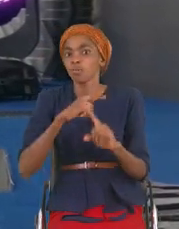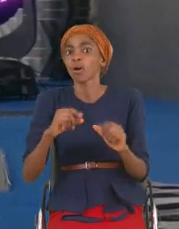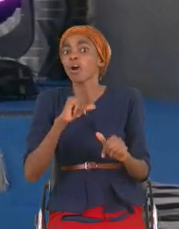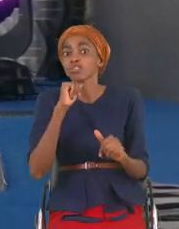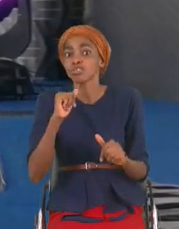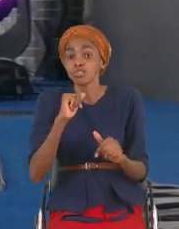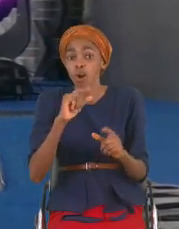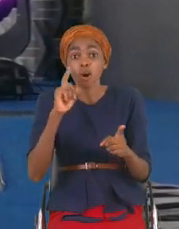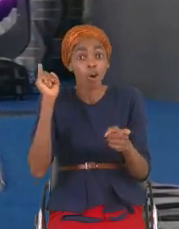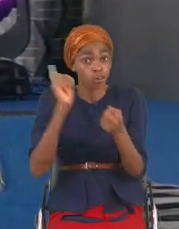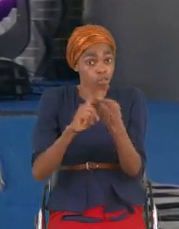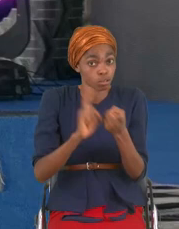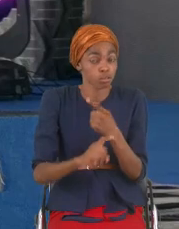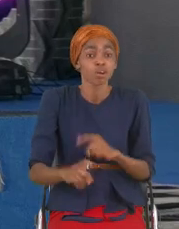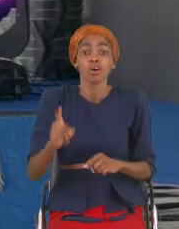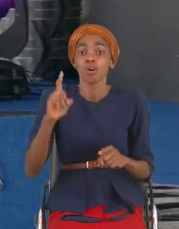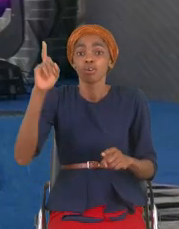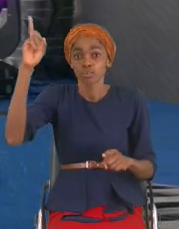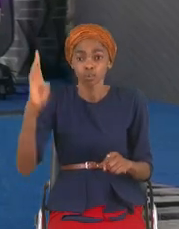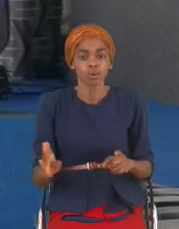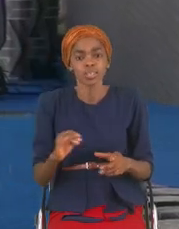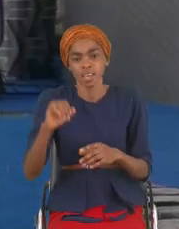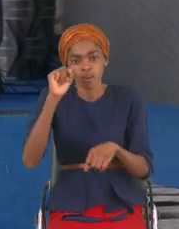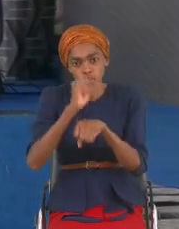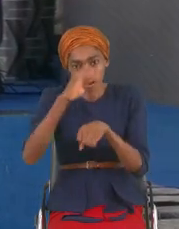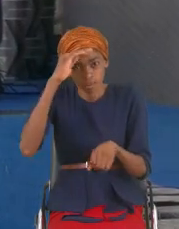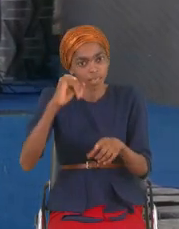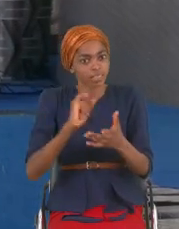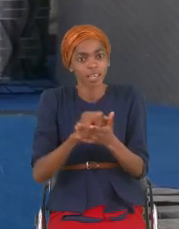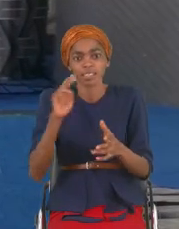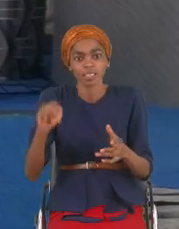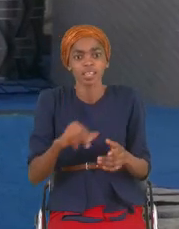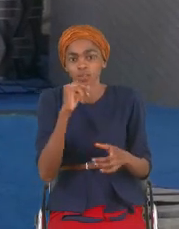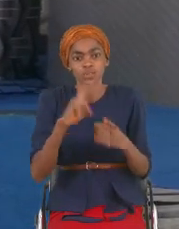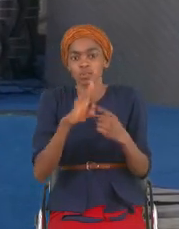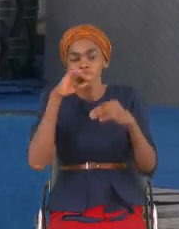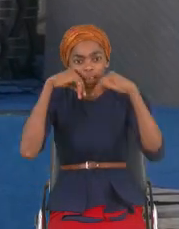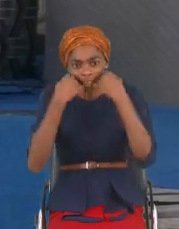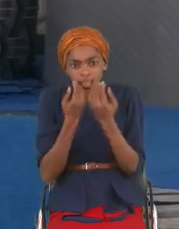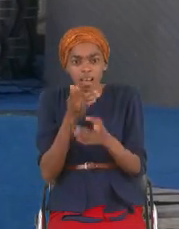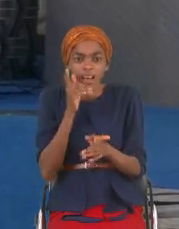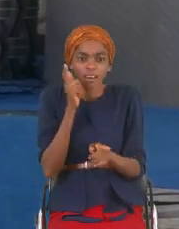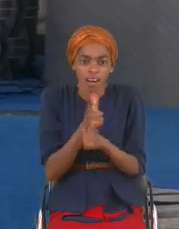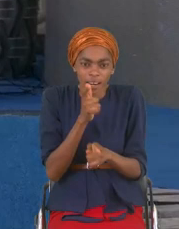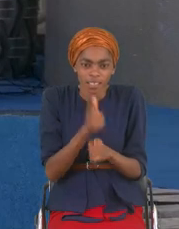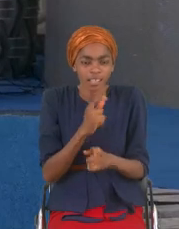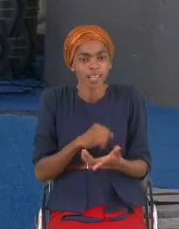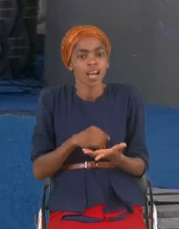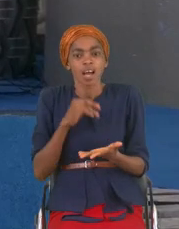a workman that needeth not to be ashamed, rightly, properly,